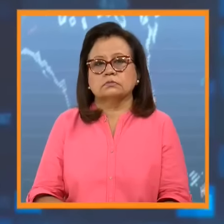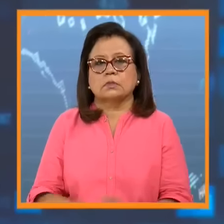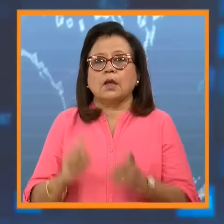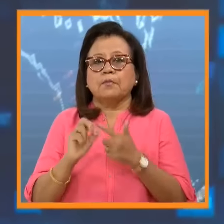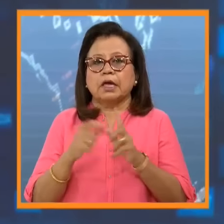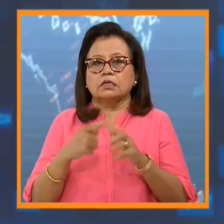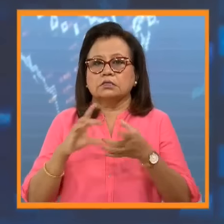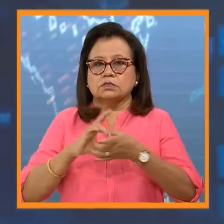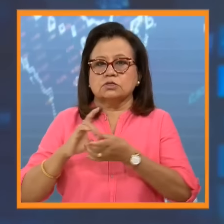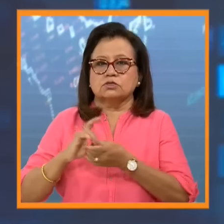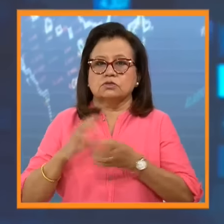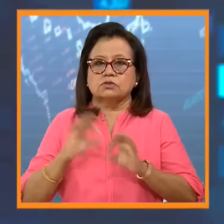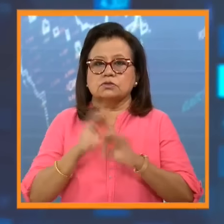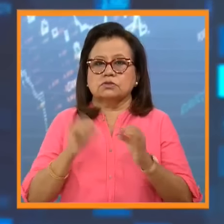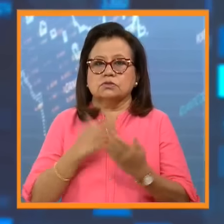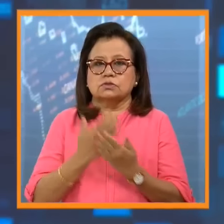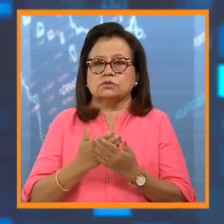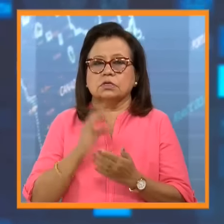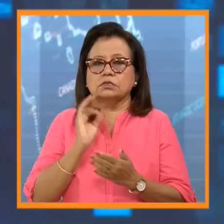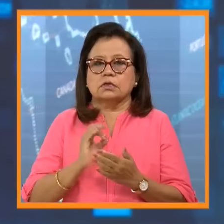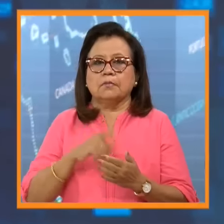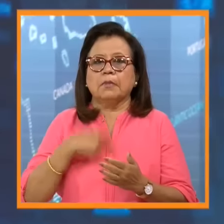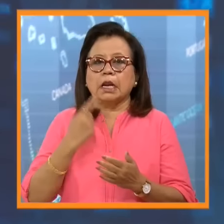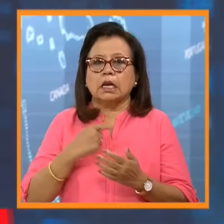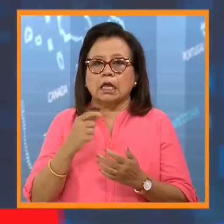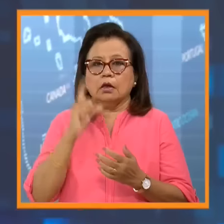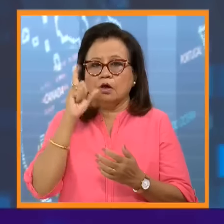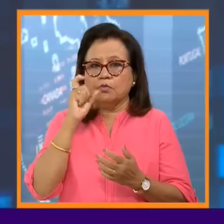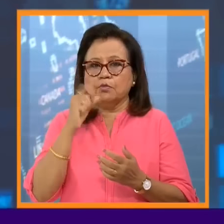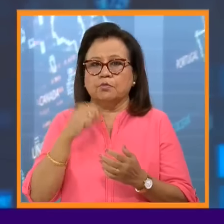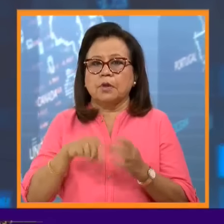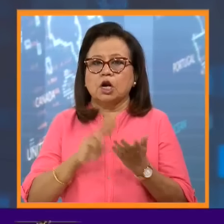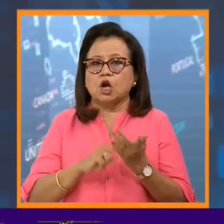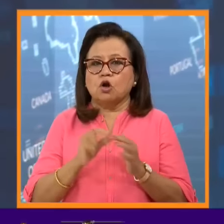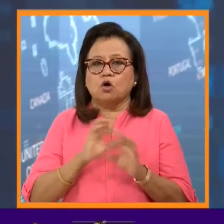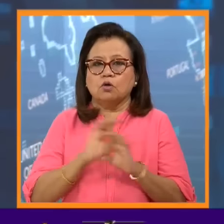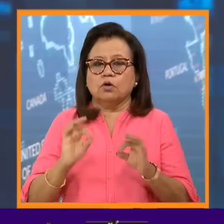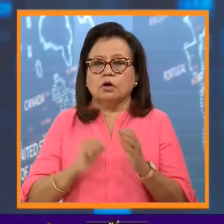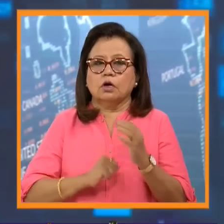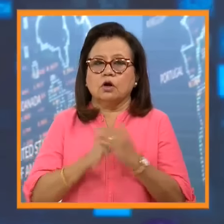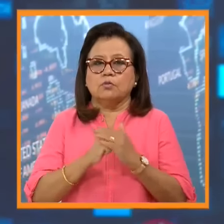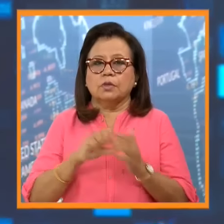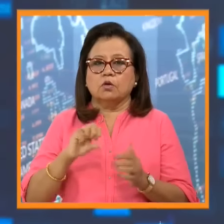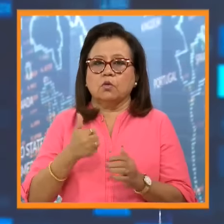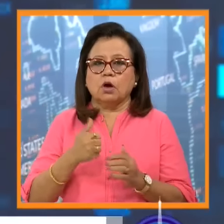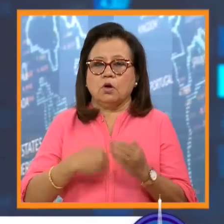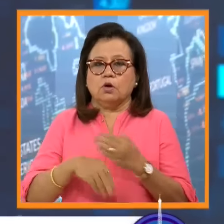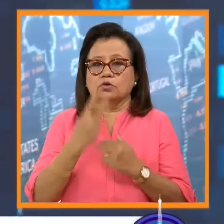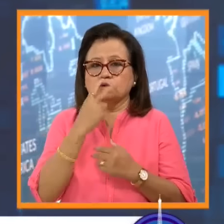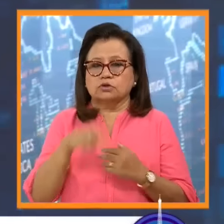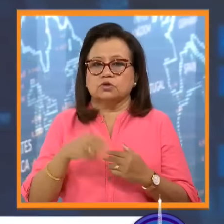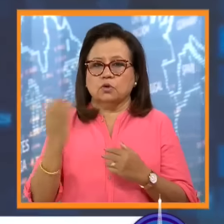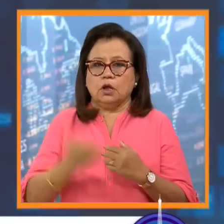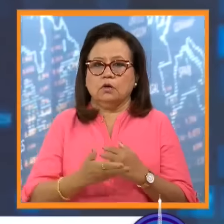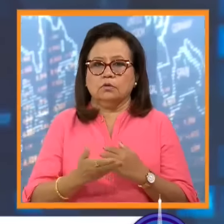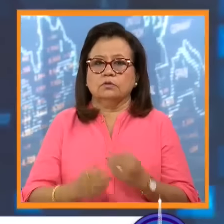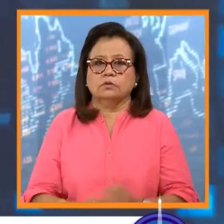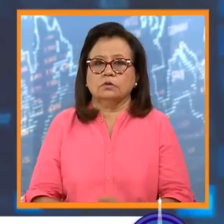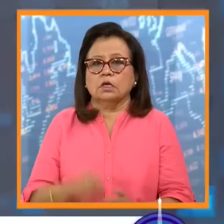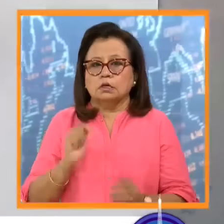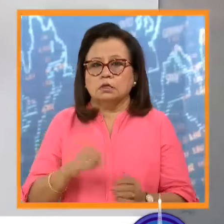The Paris Olympics have already given us some breathtaking images, but none would top the one that we are going to show you now.